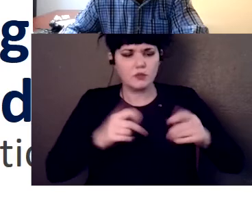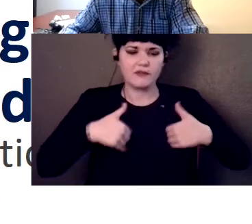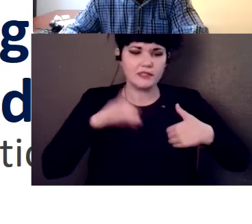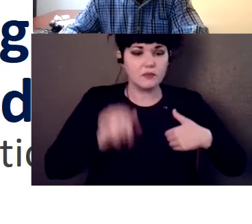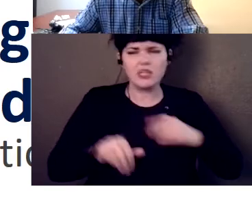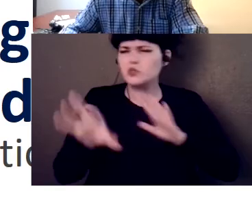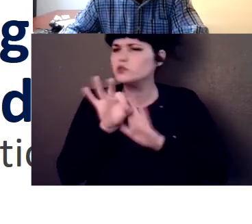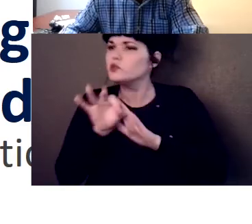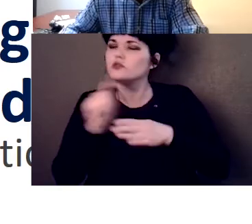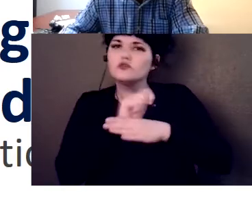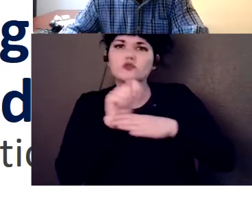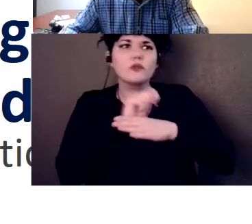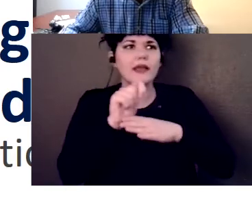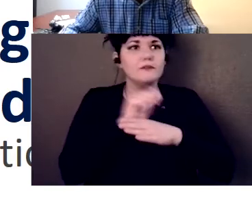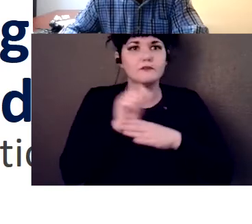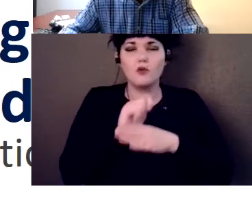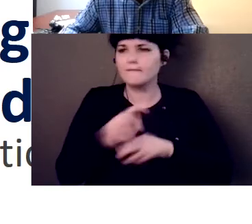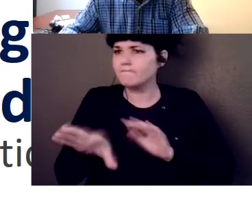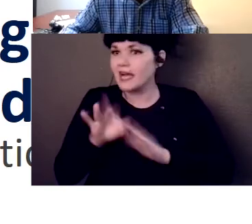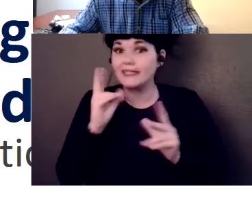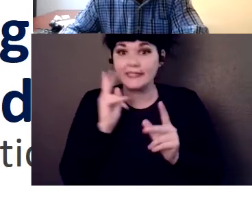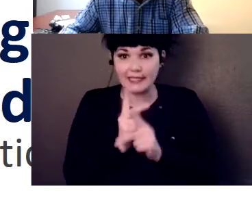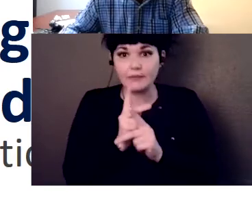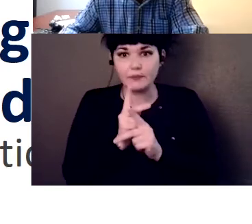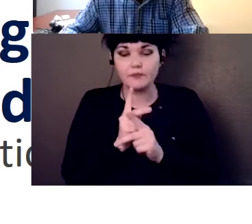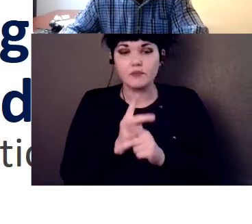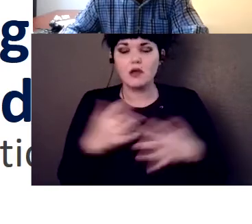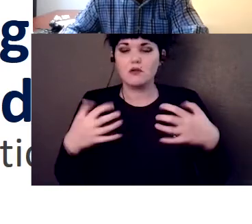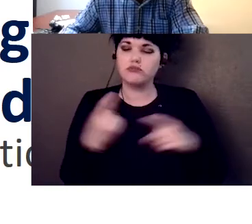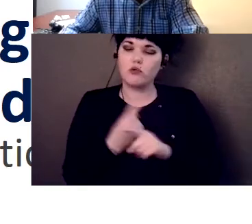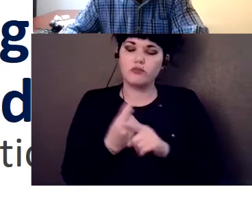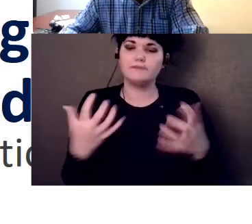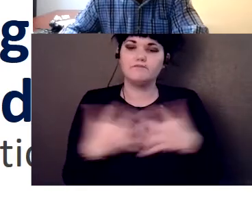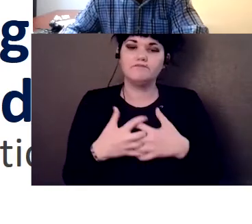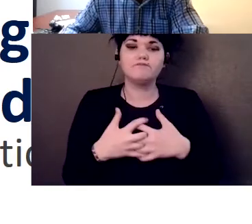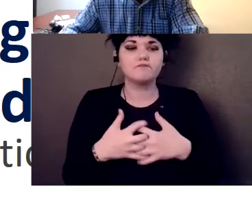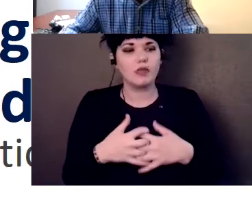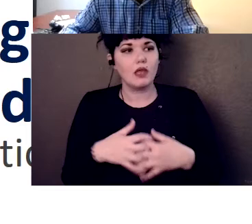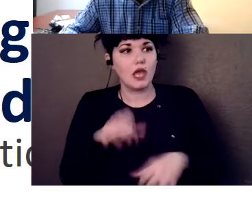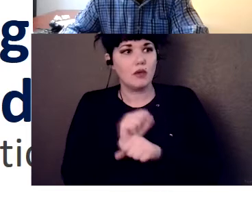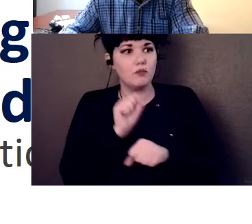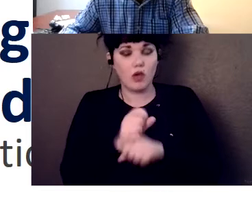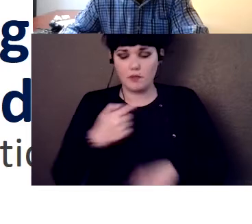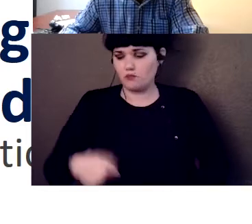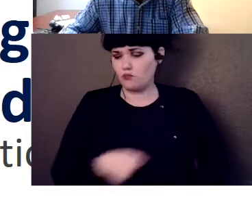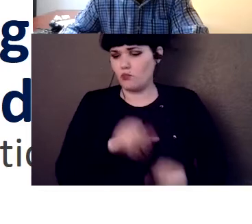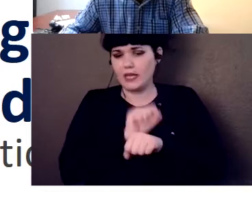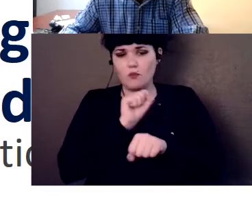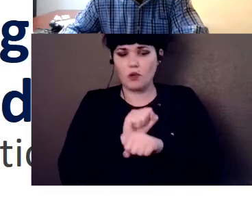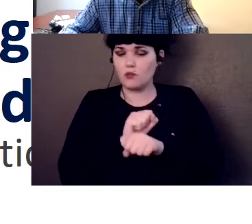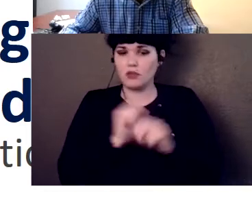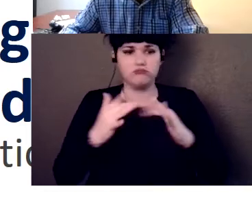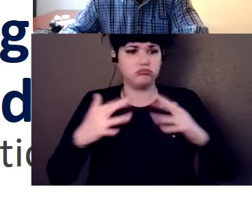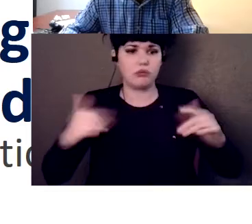find, and keep suitable employment. Access VR can work with most people with all types of disabilities, but there